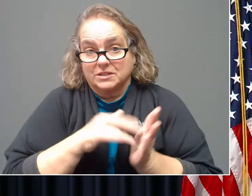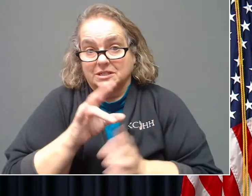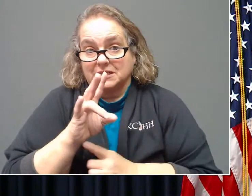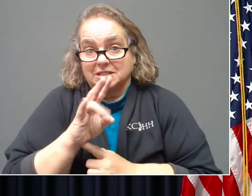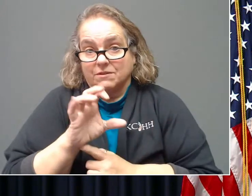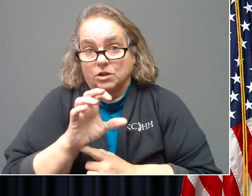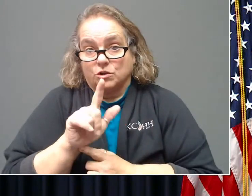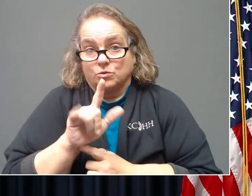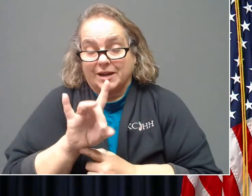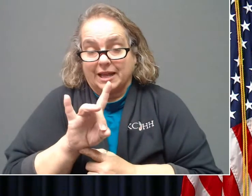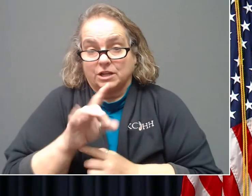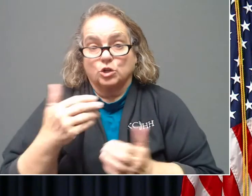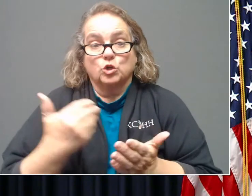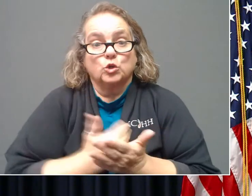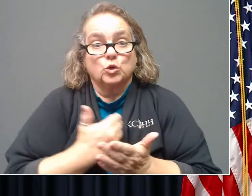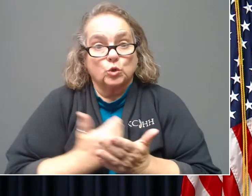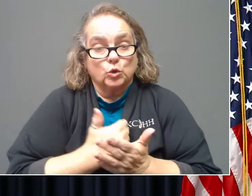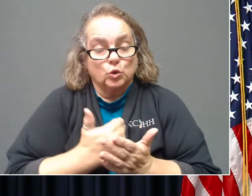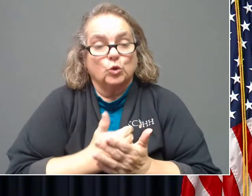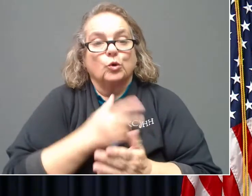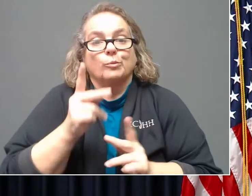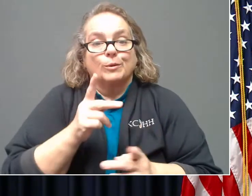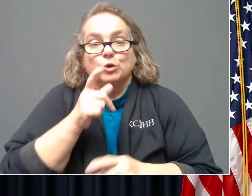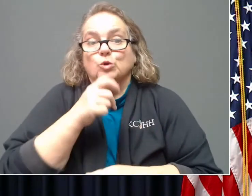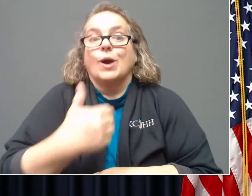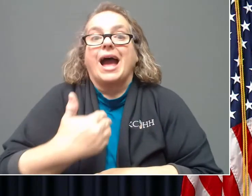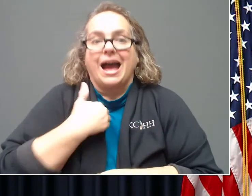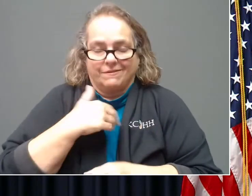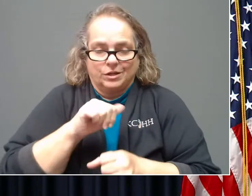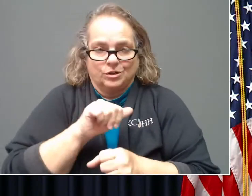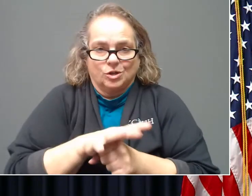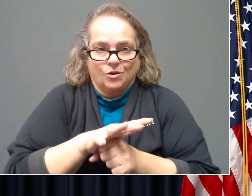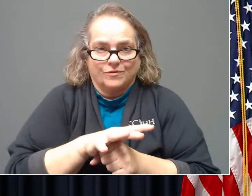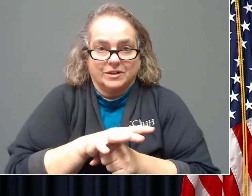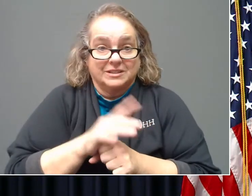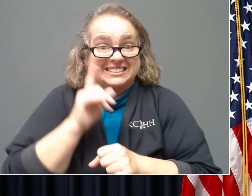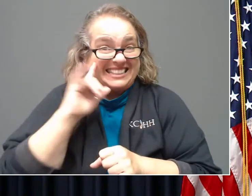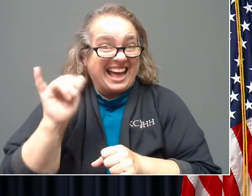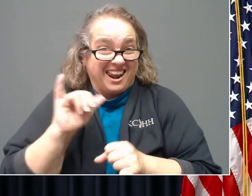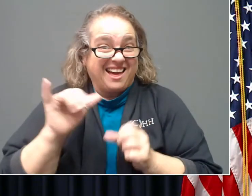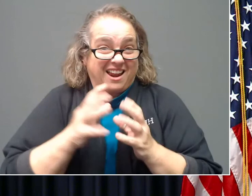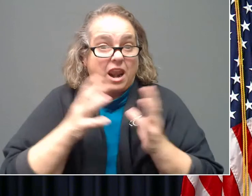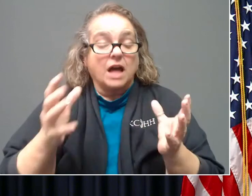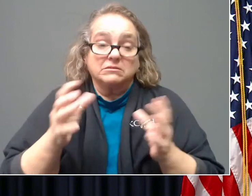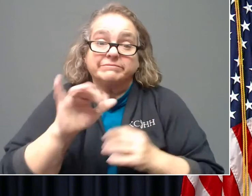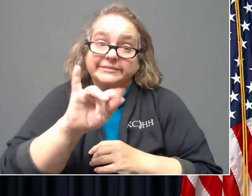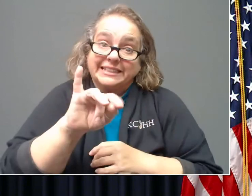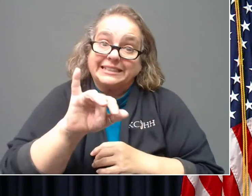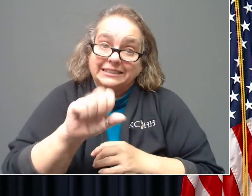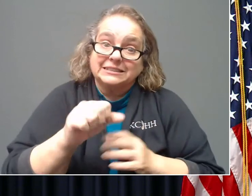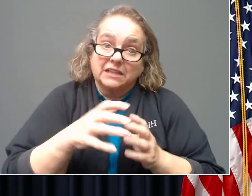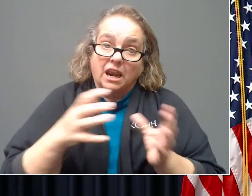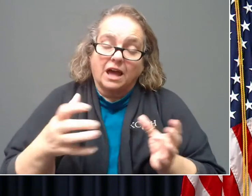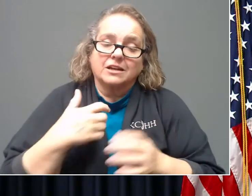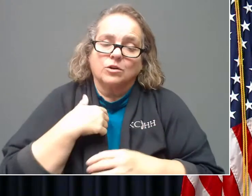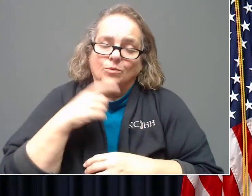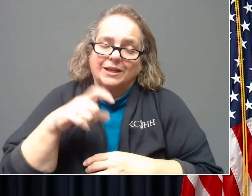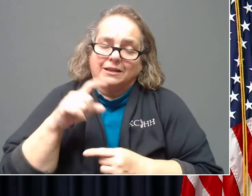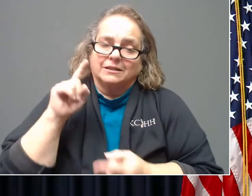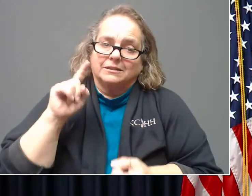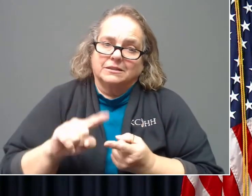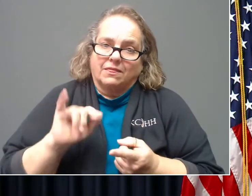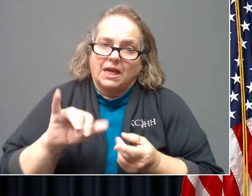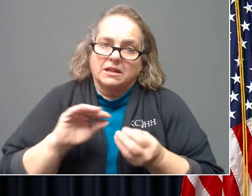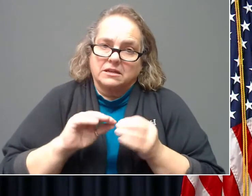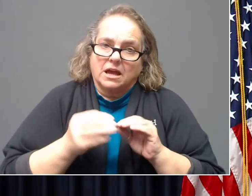3,728 new positive cases of COVID-19. Sounds like a lot. It is a lot. We need fewer cases, but it's also